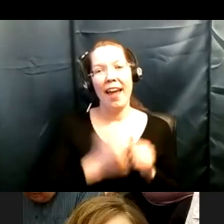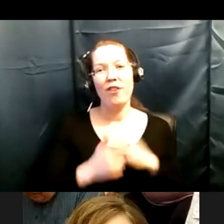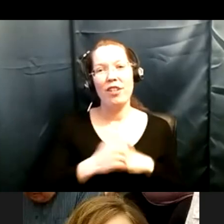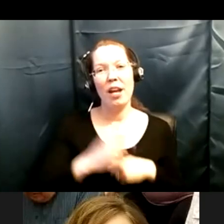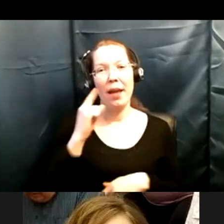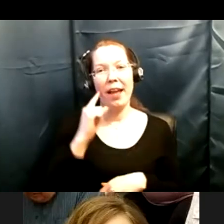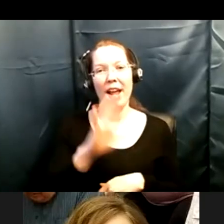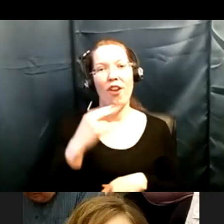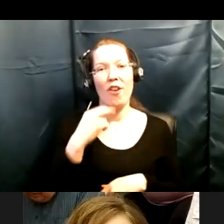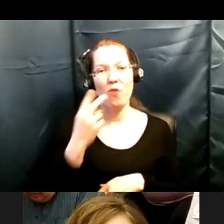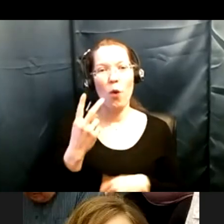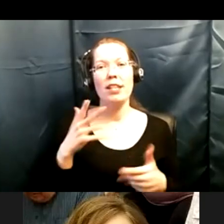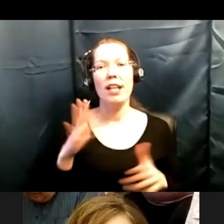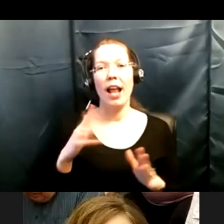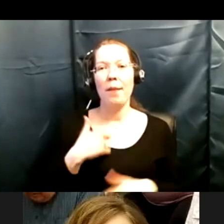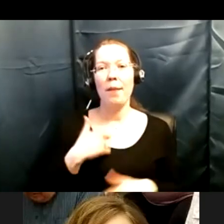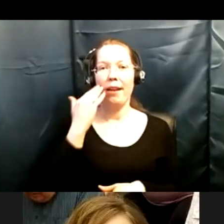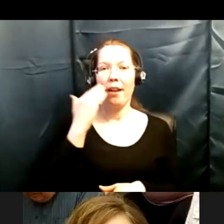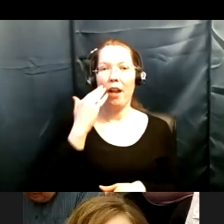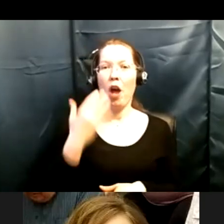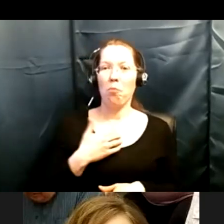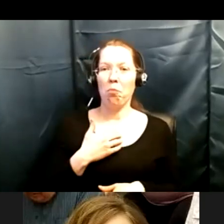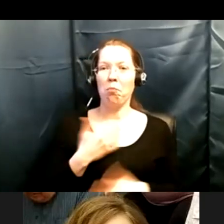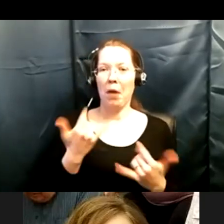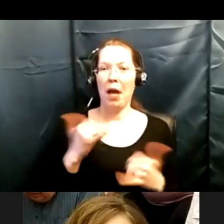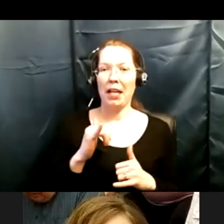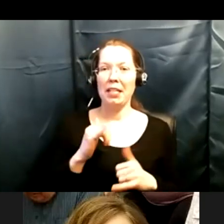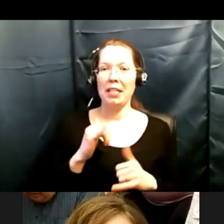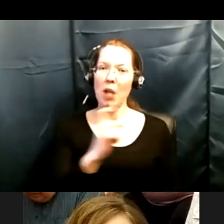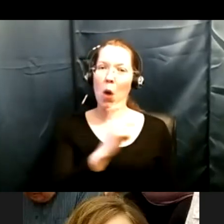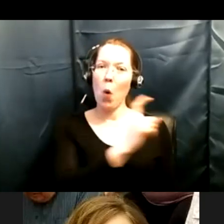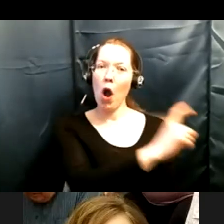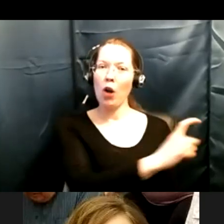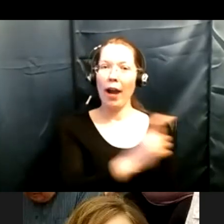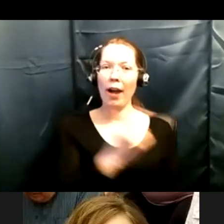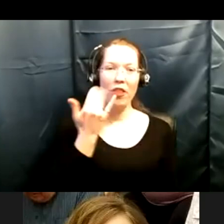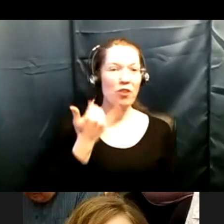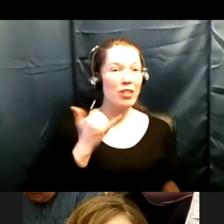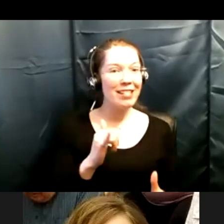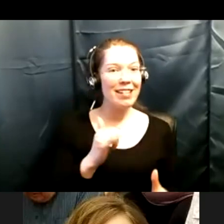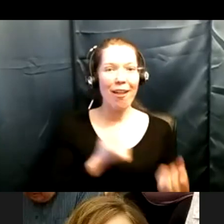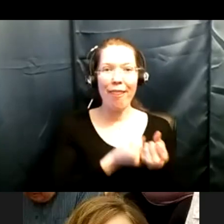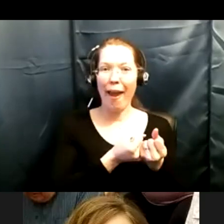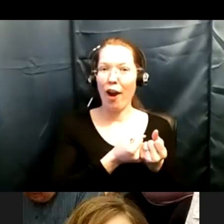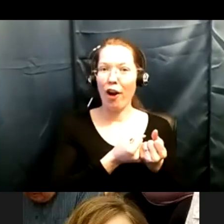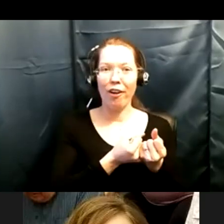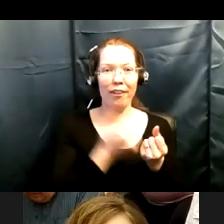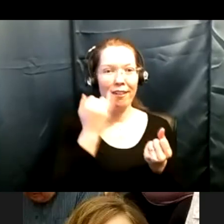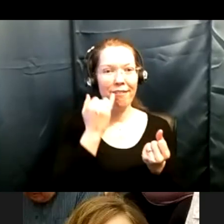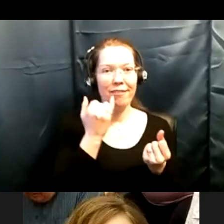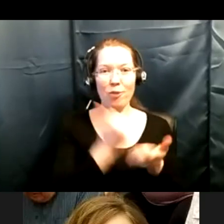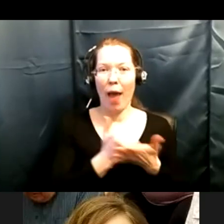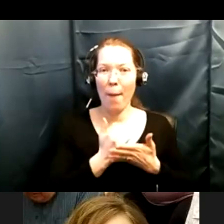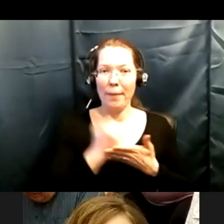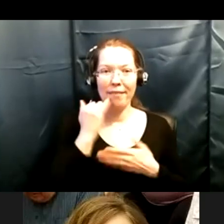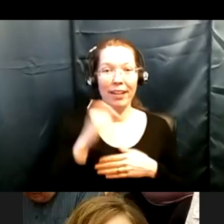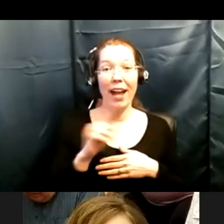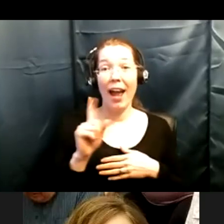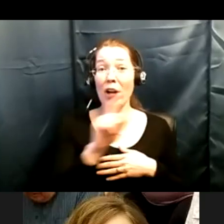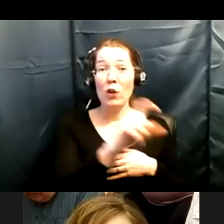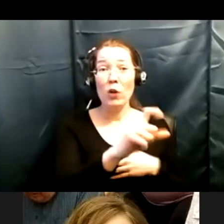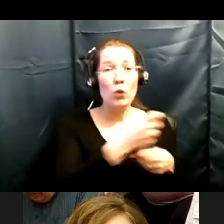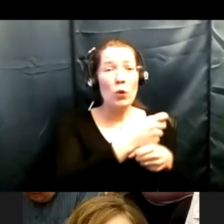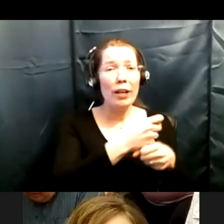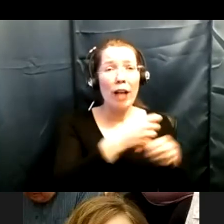their voice, that allows me to know I can still walk out my door. They're still there to help me if I need it. I could go down the street to the